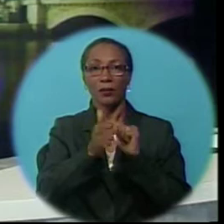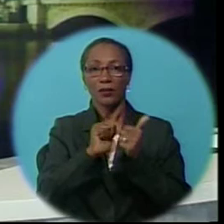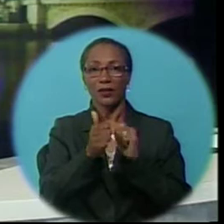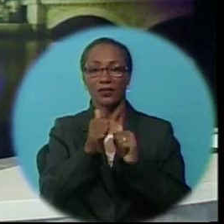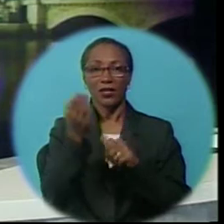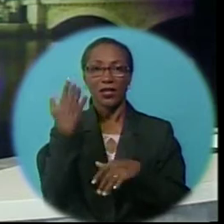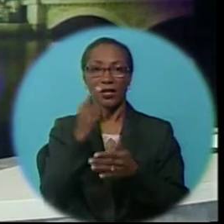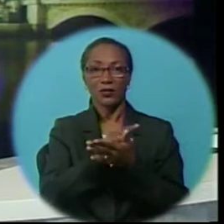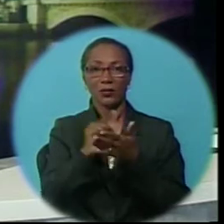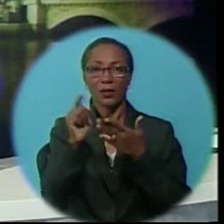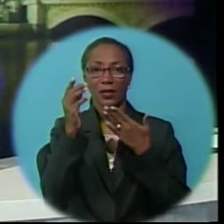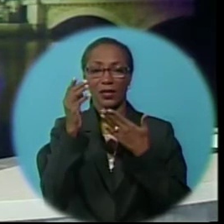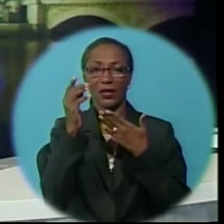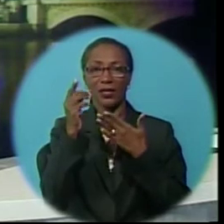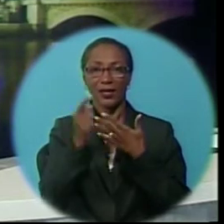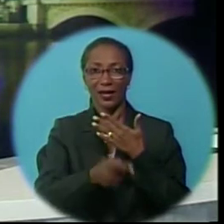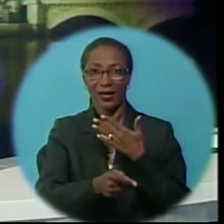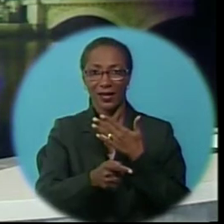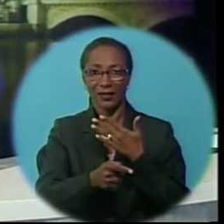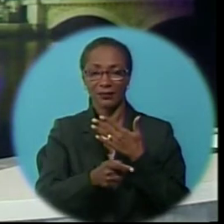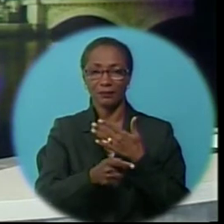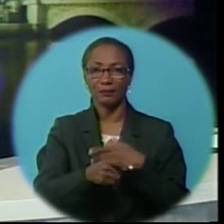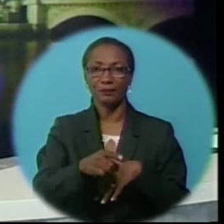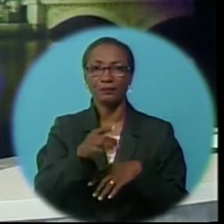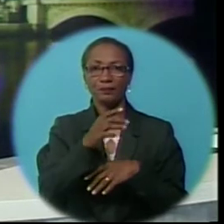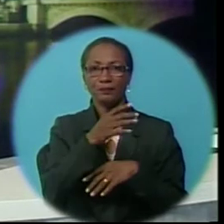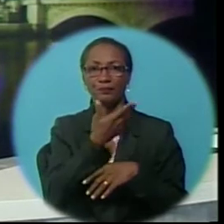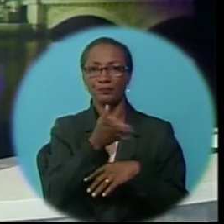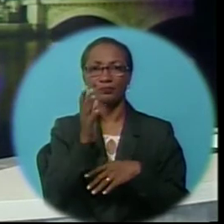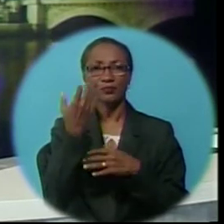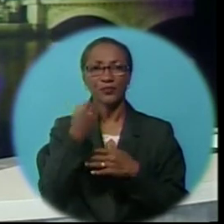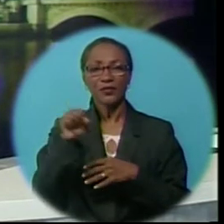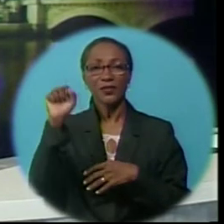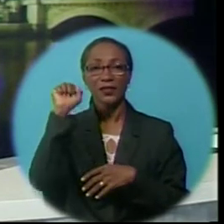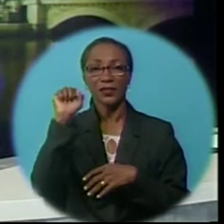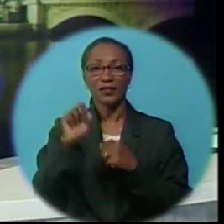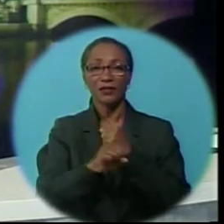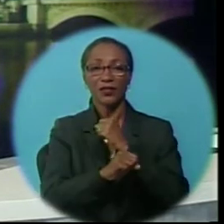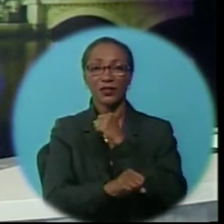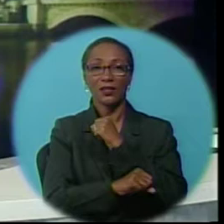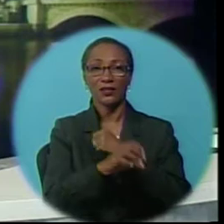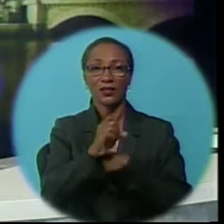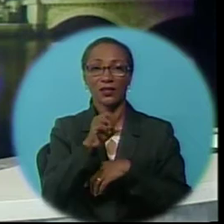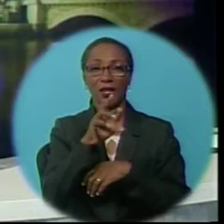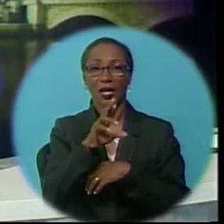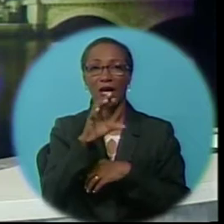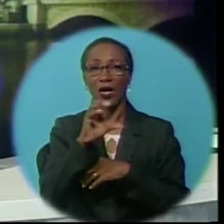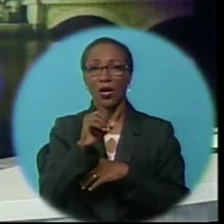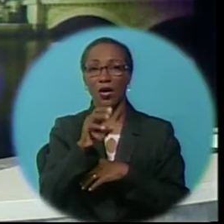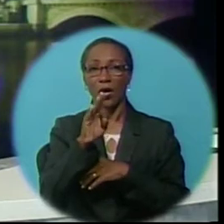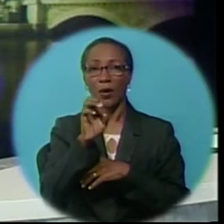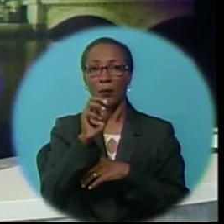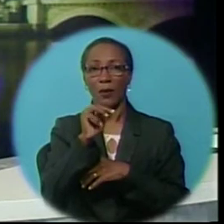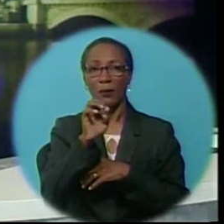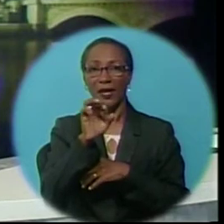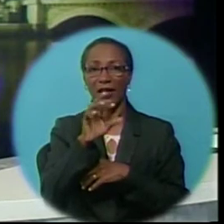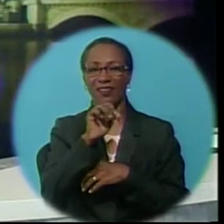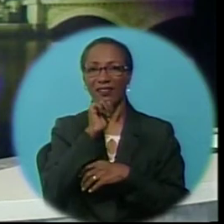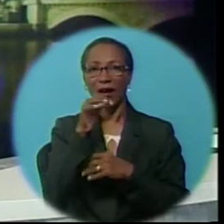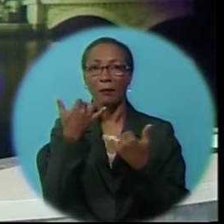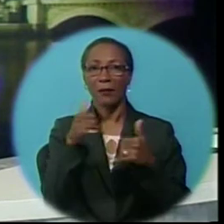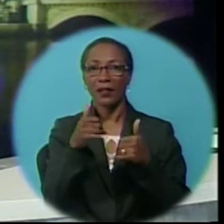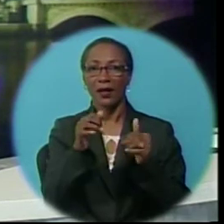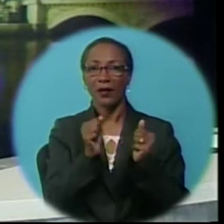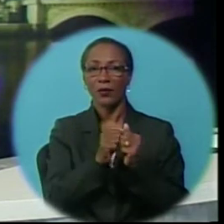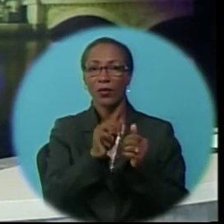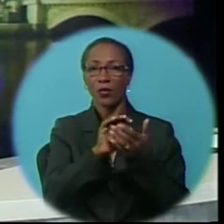BAPS, as they protested Foundation and Combermere players not having a choice in playing for their schools if selected for the combined